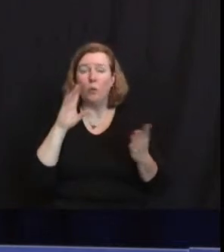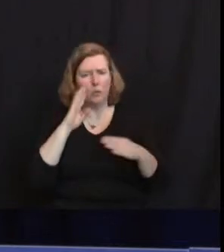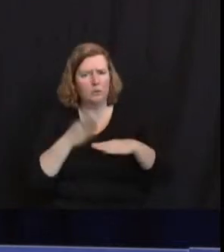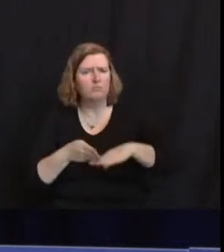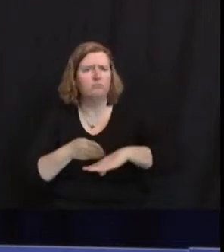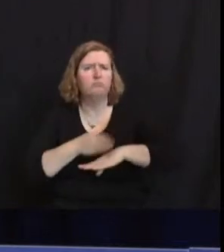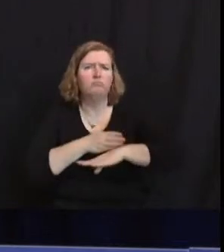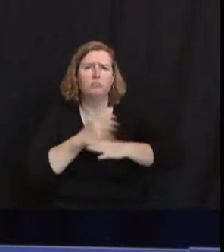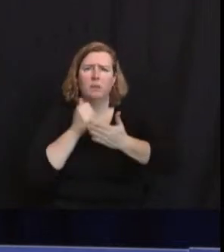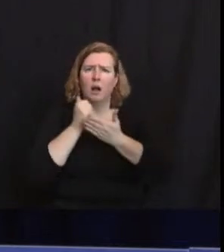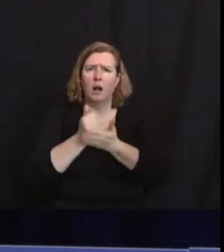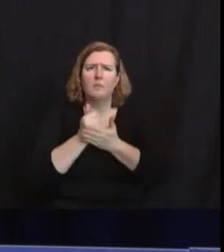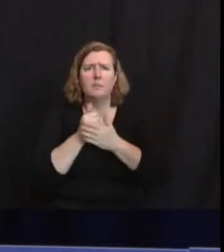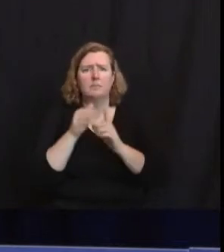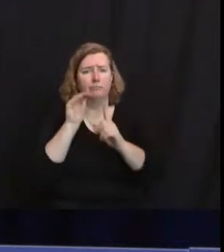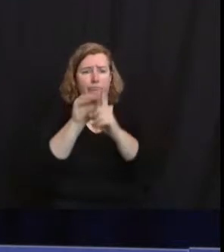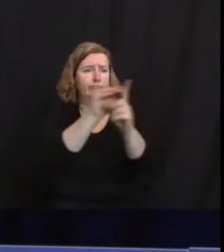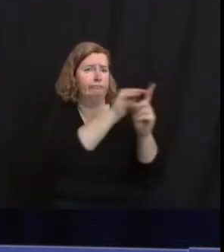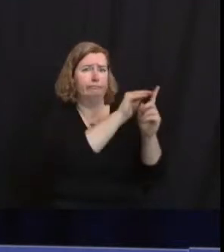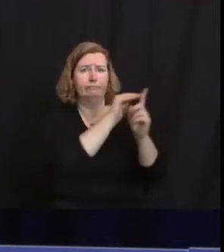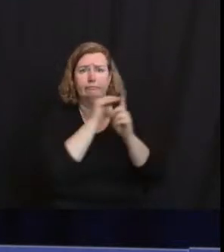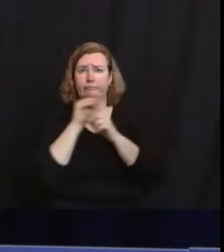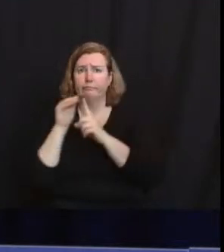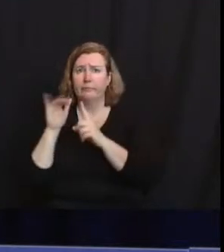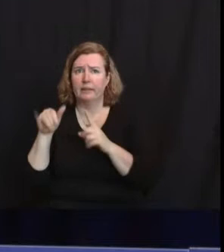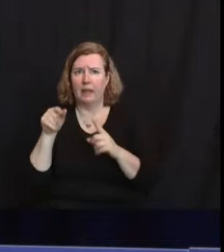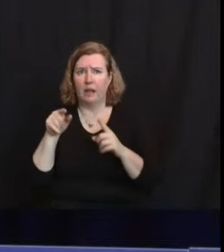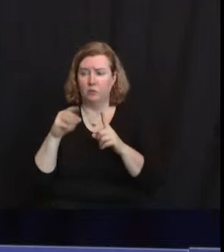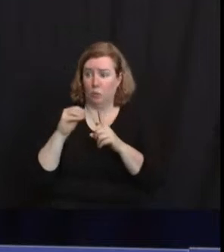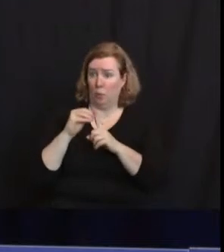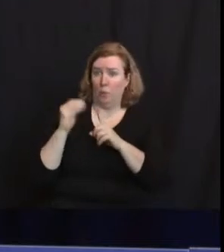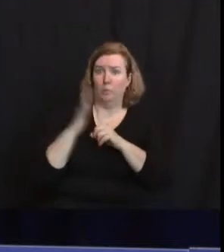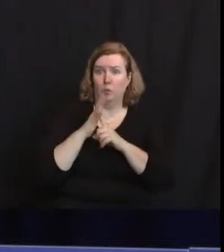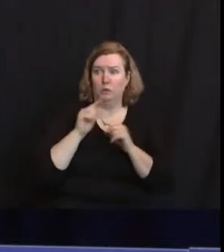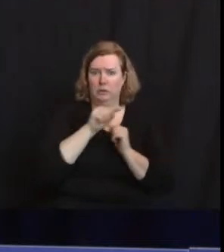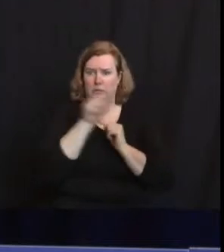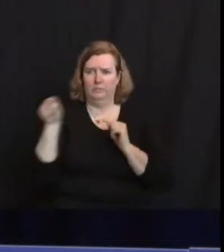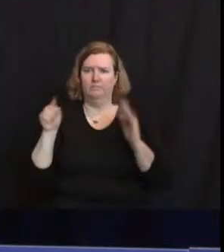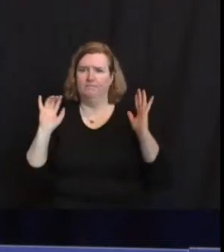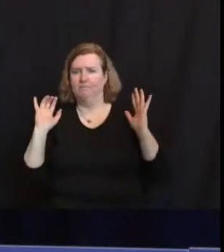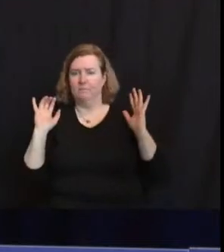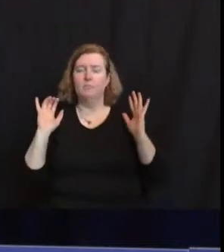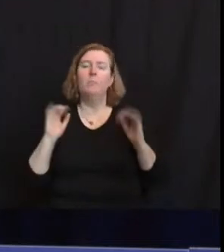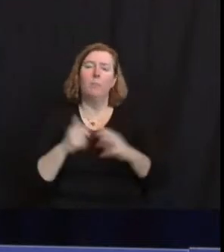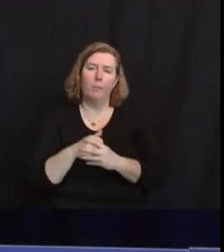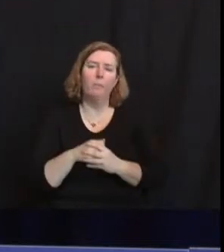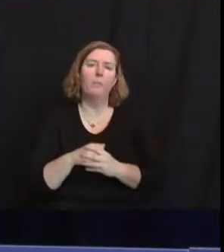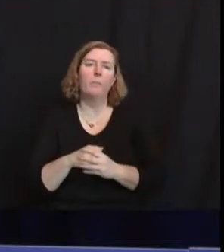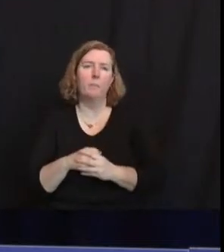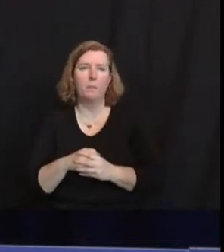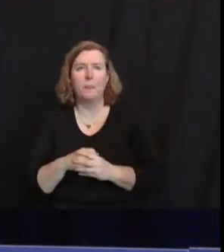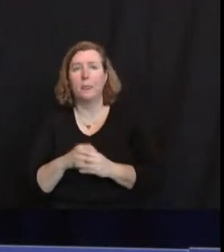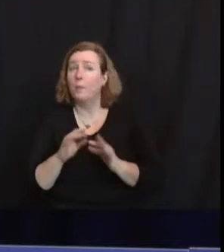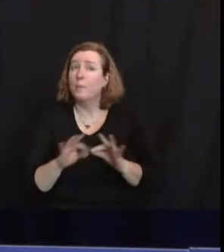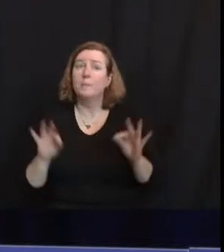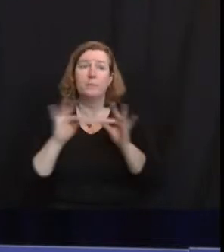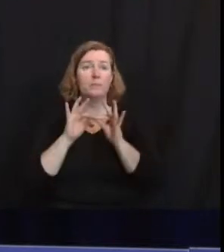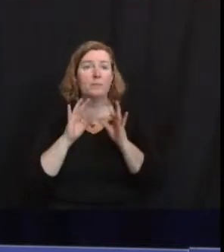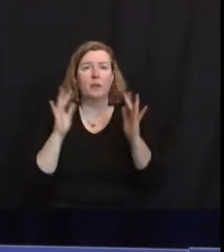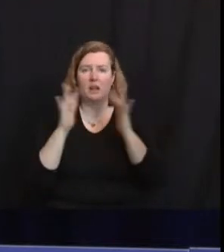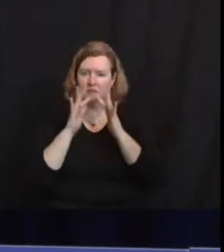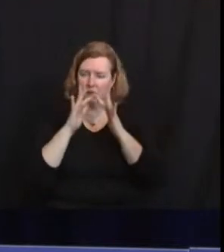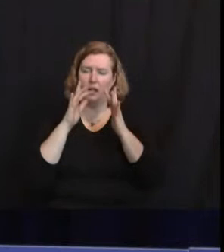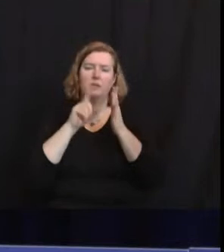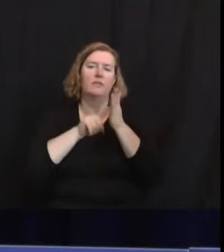Jerseyans if they have been exposed. Robust contact tracing is critically important, especially as this